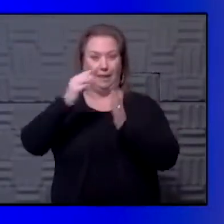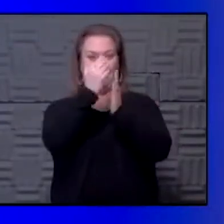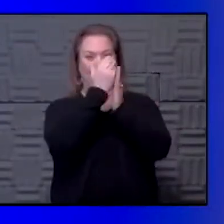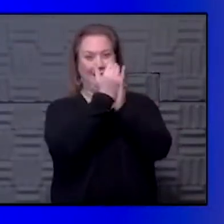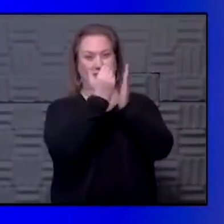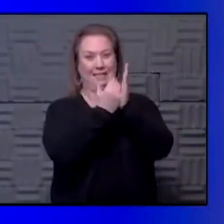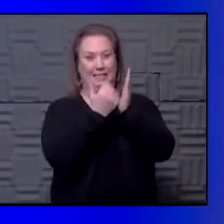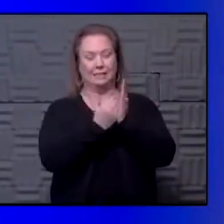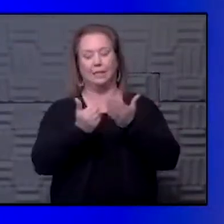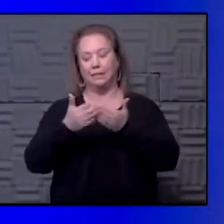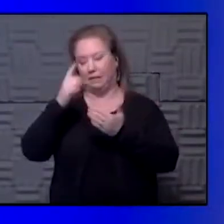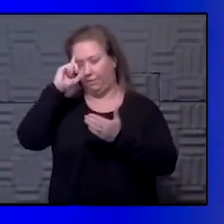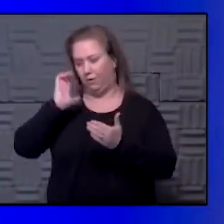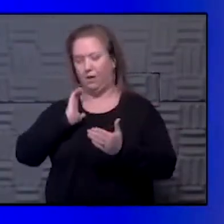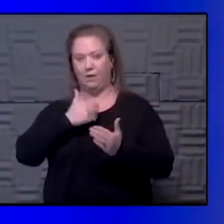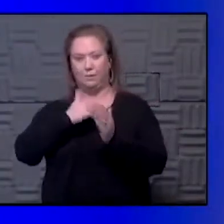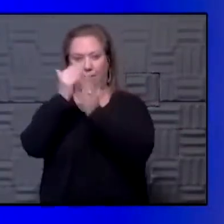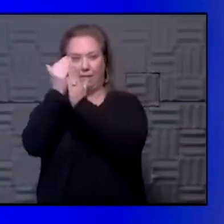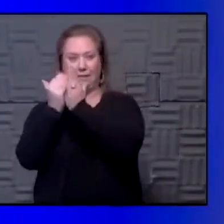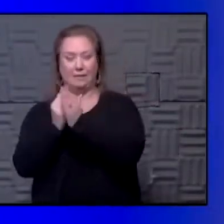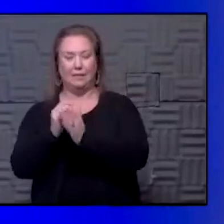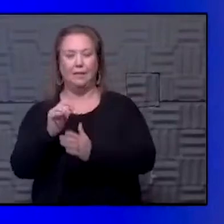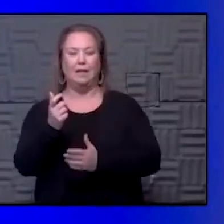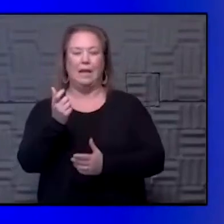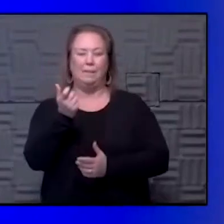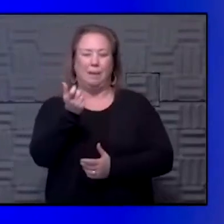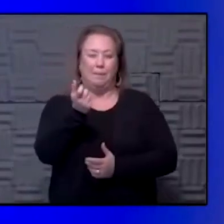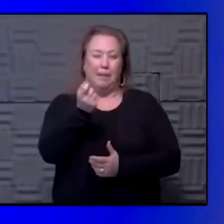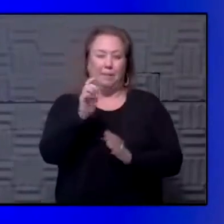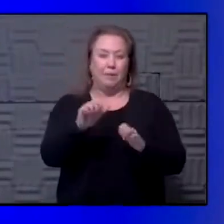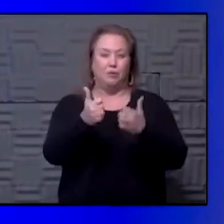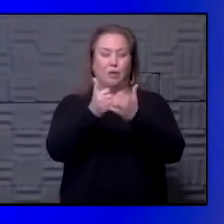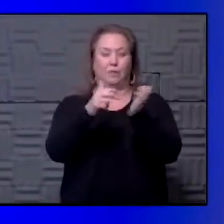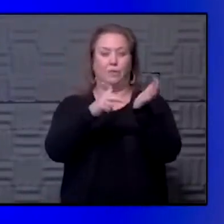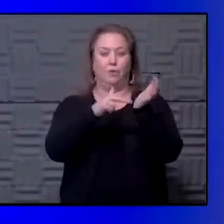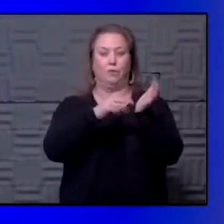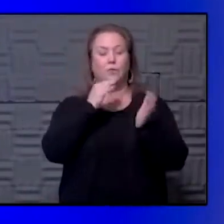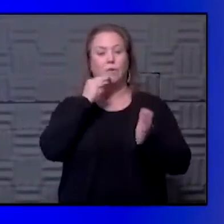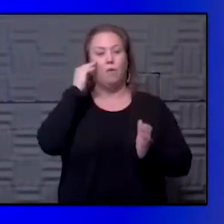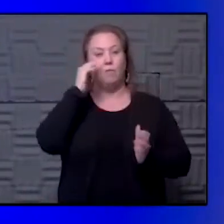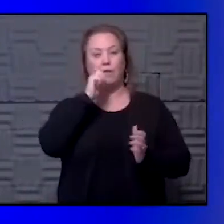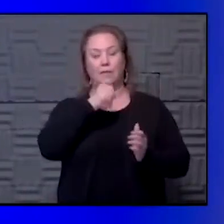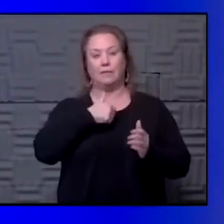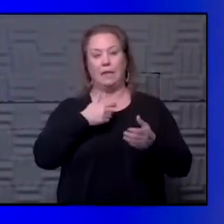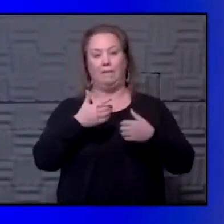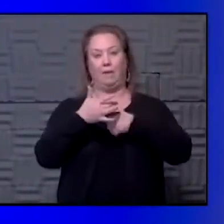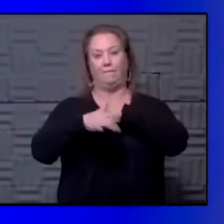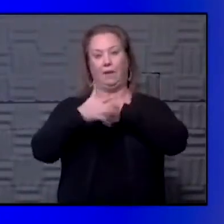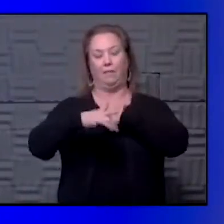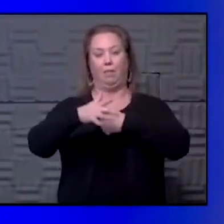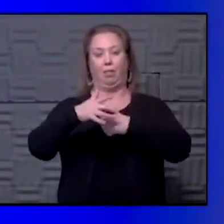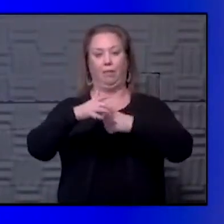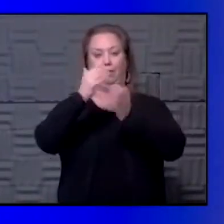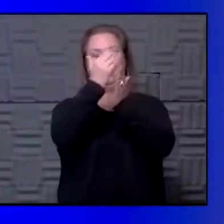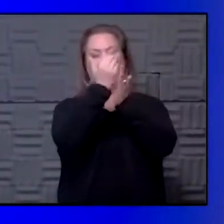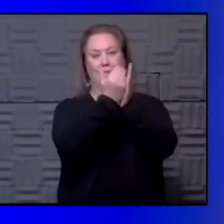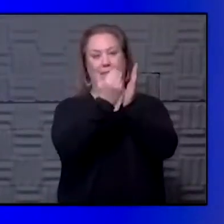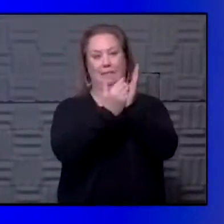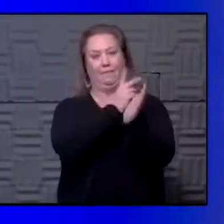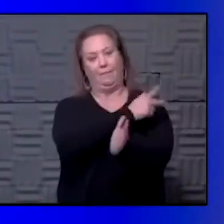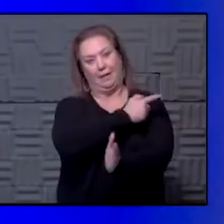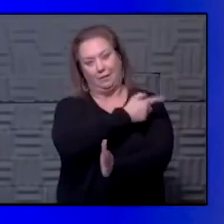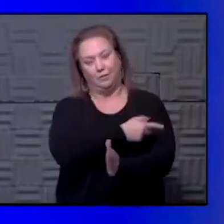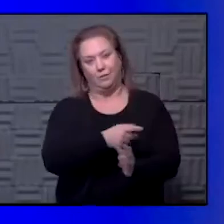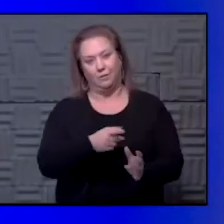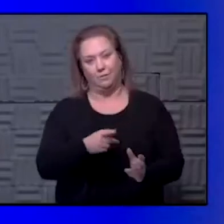It's easy for us because we have a list of patients. It might be a little bit more difficult for a nursing facility that doesn't have an open list of patients. So, but yeah, I mean,